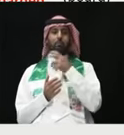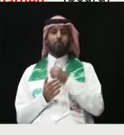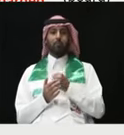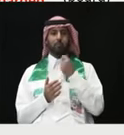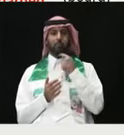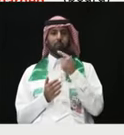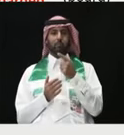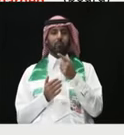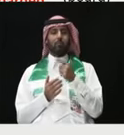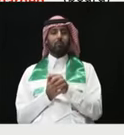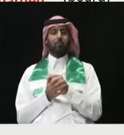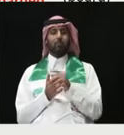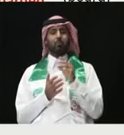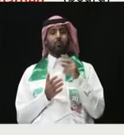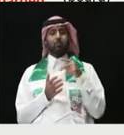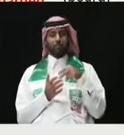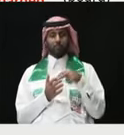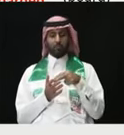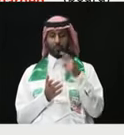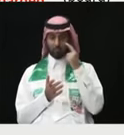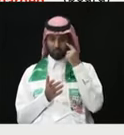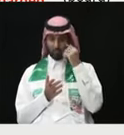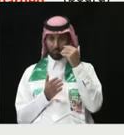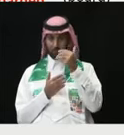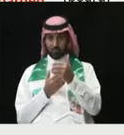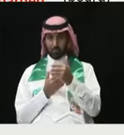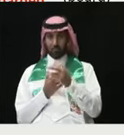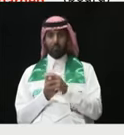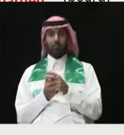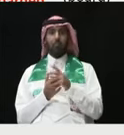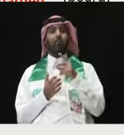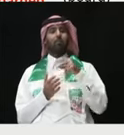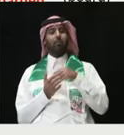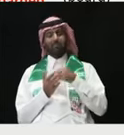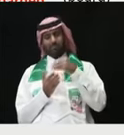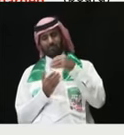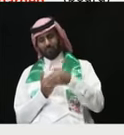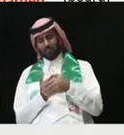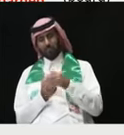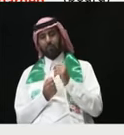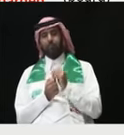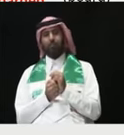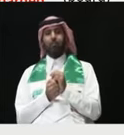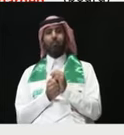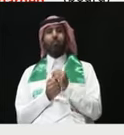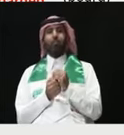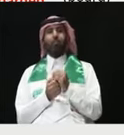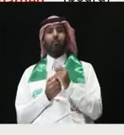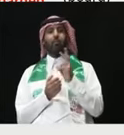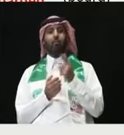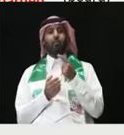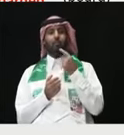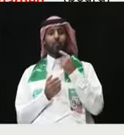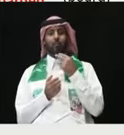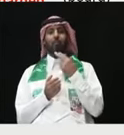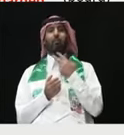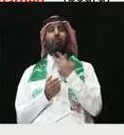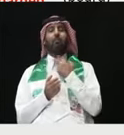grandparents, when they stepped off the train just for once, their hopes